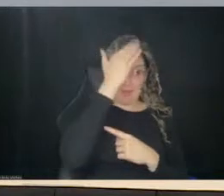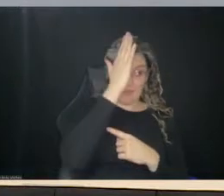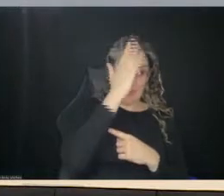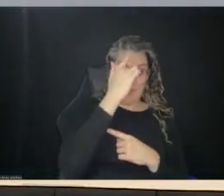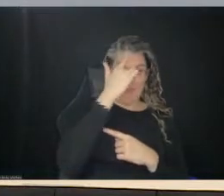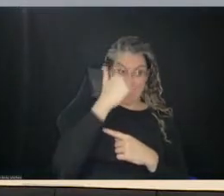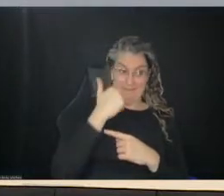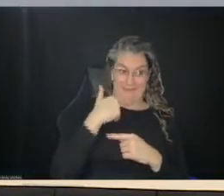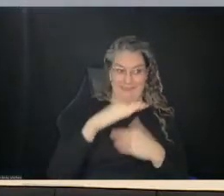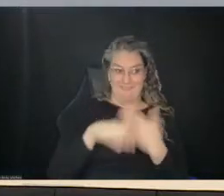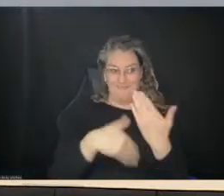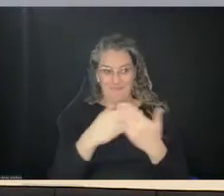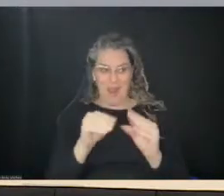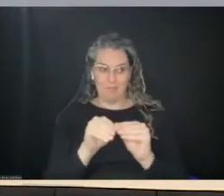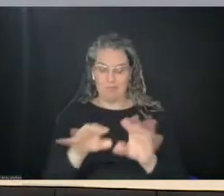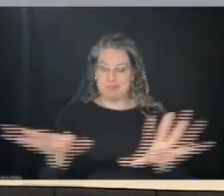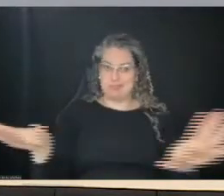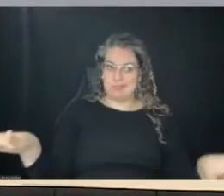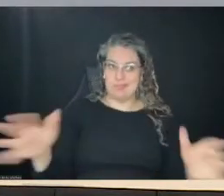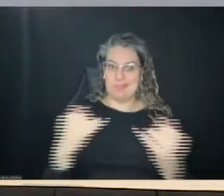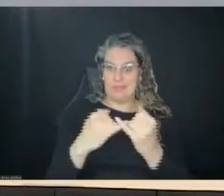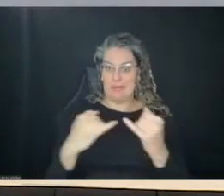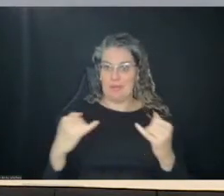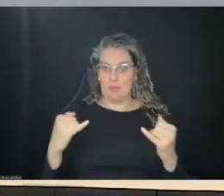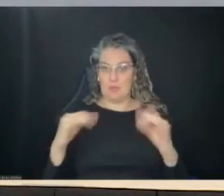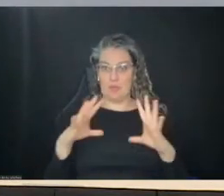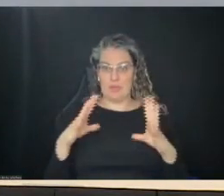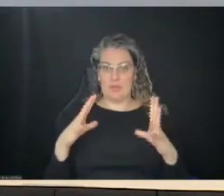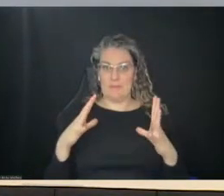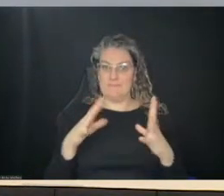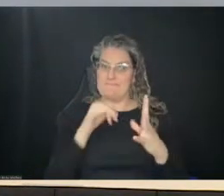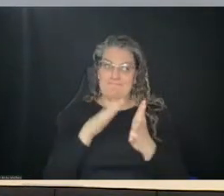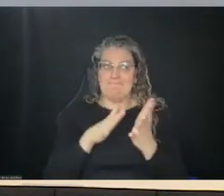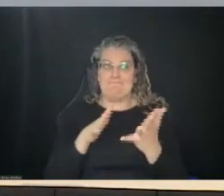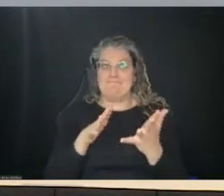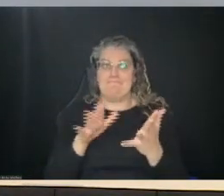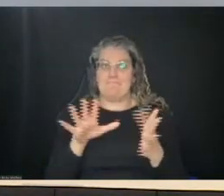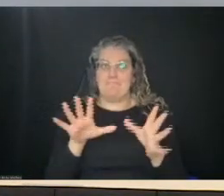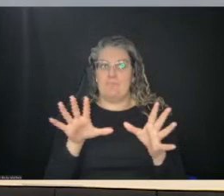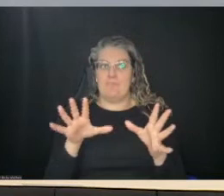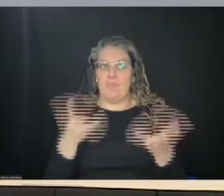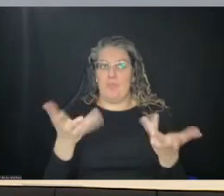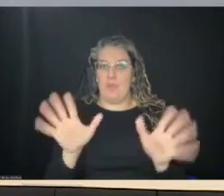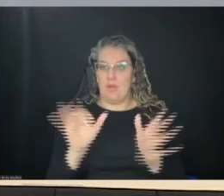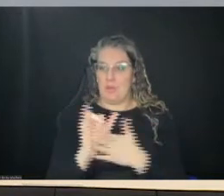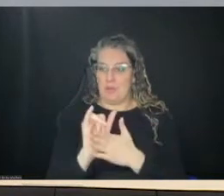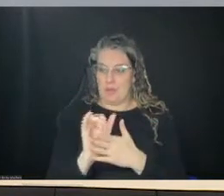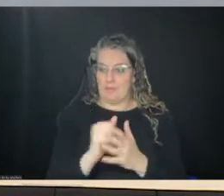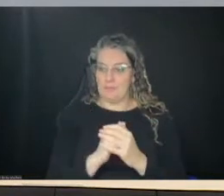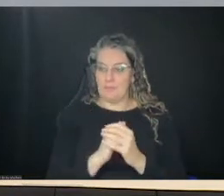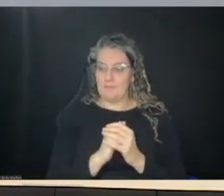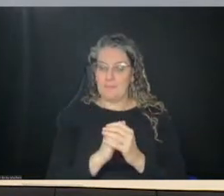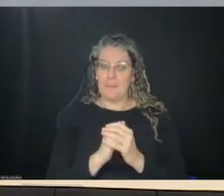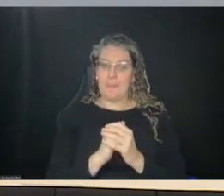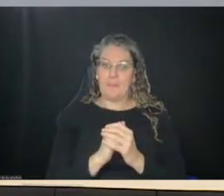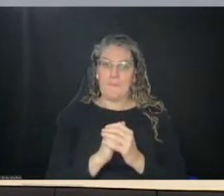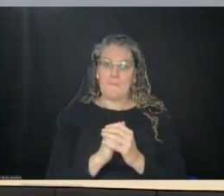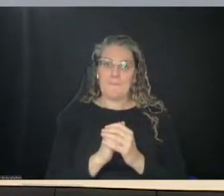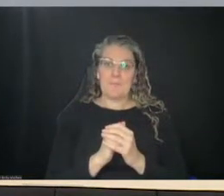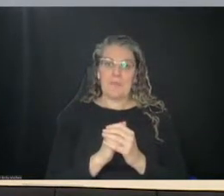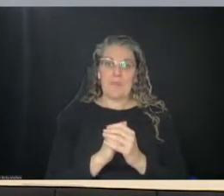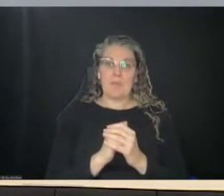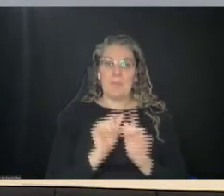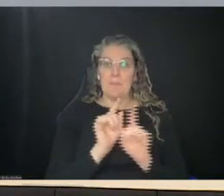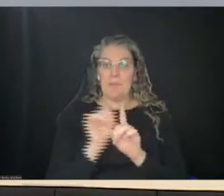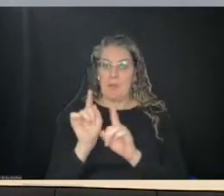province and or of those coming in, and also minimizing the number of people who will get sick